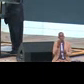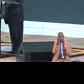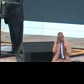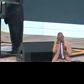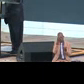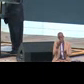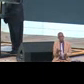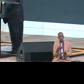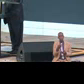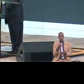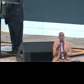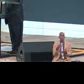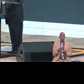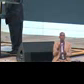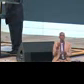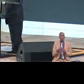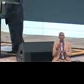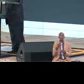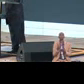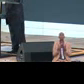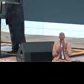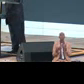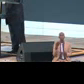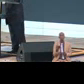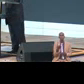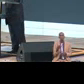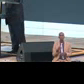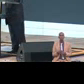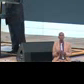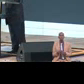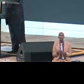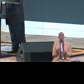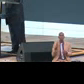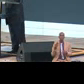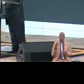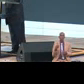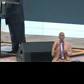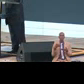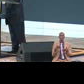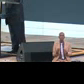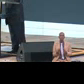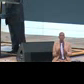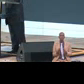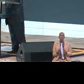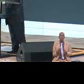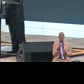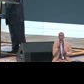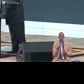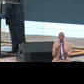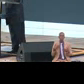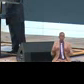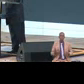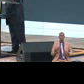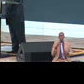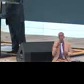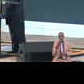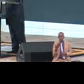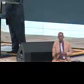it in the laws thereof. Verse 13. Neither yield ye your members as instruments